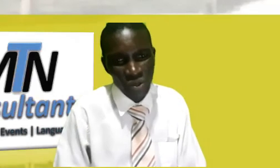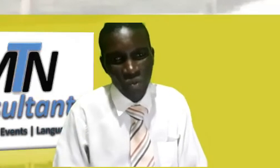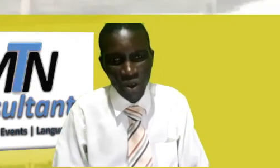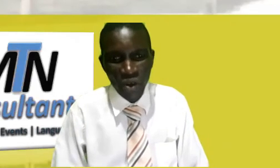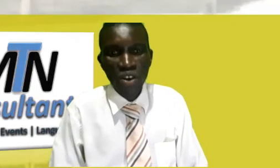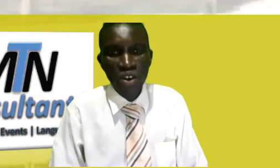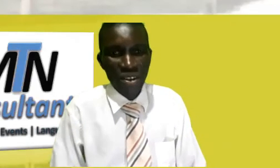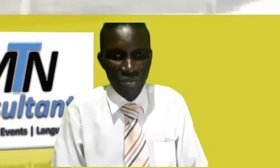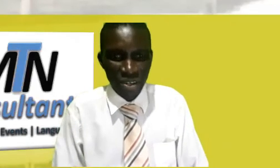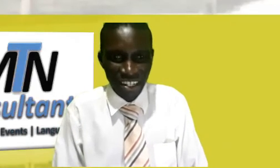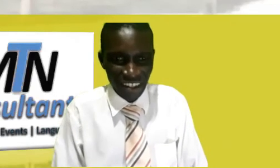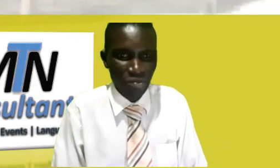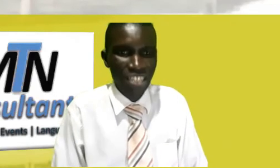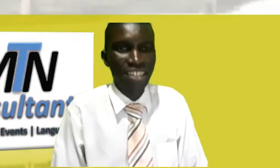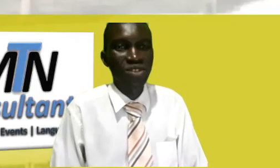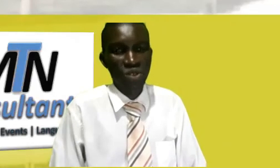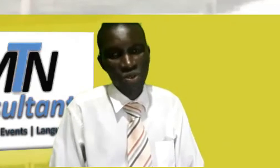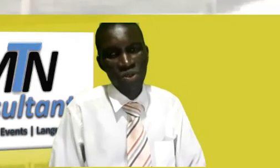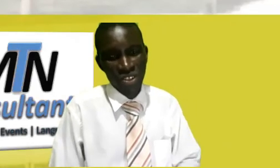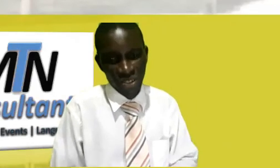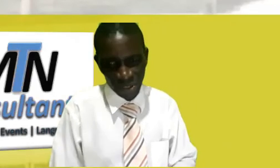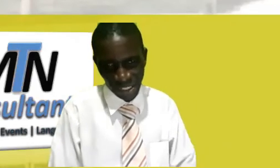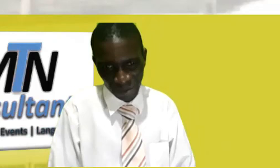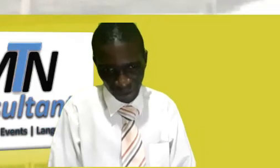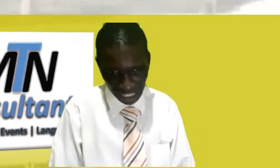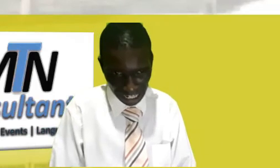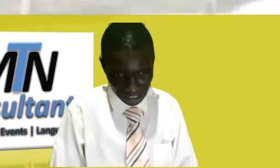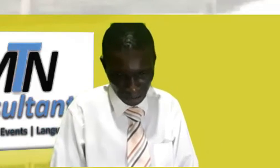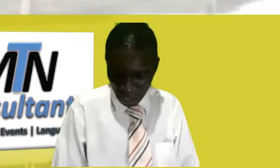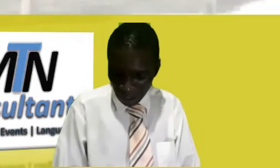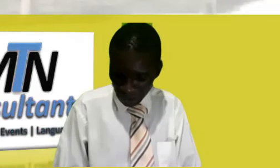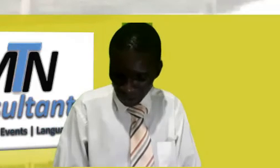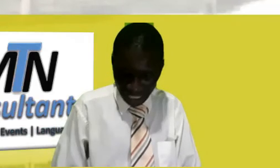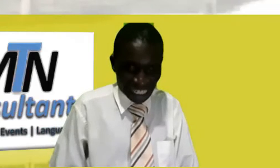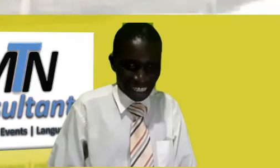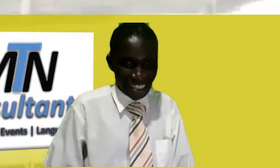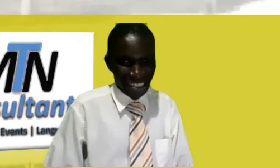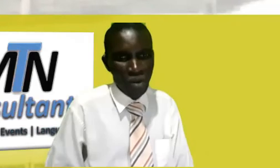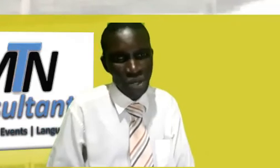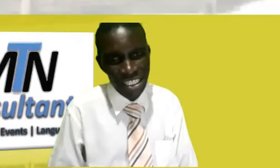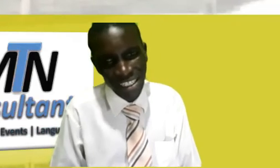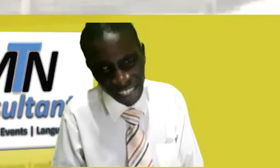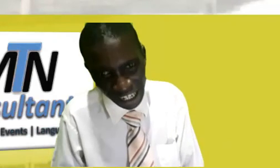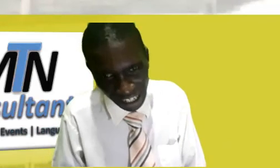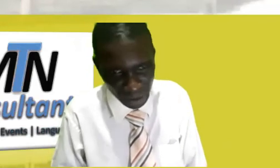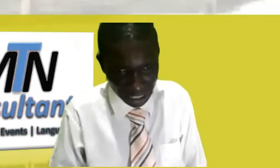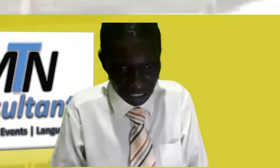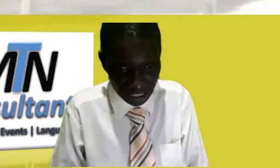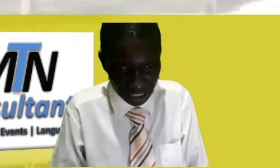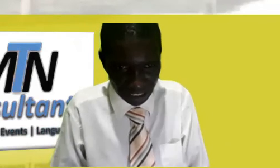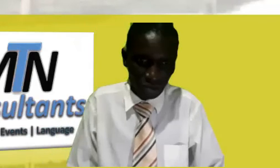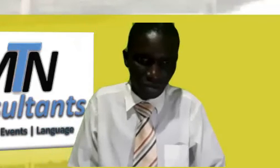you tomorrow, when you meet a deaf person, to do those simple signs. So basically, this is how we teach sign